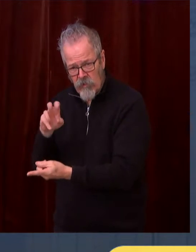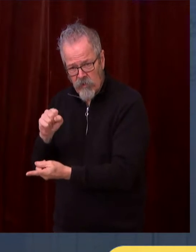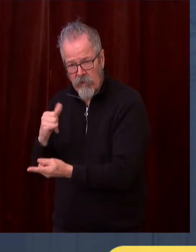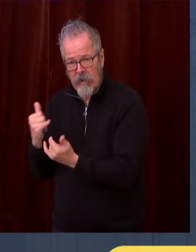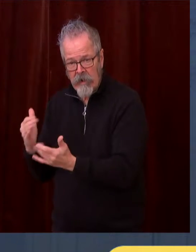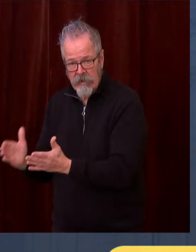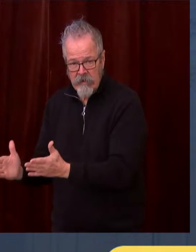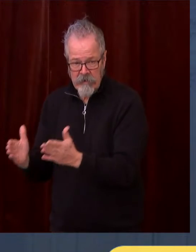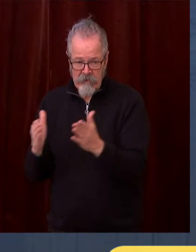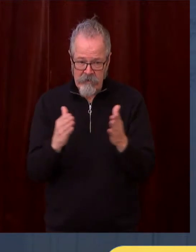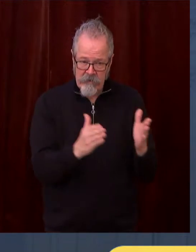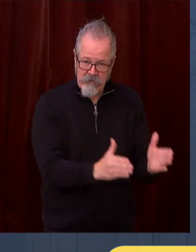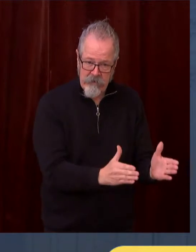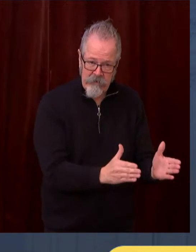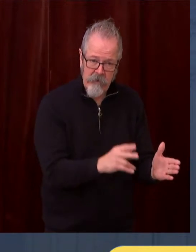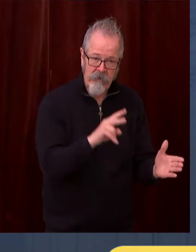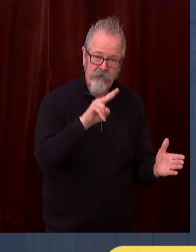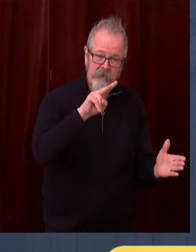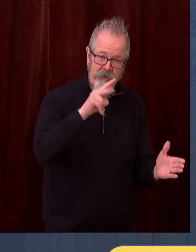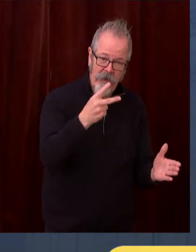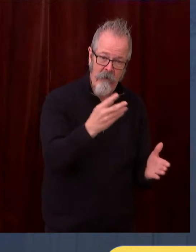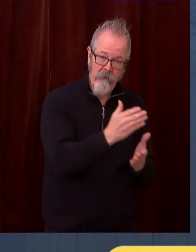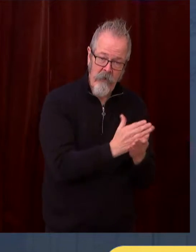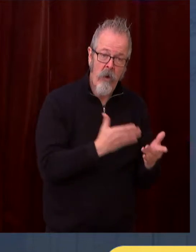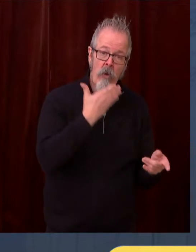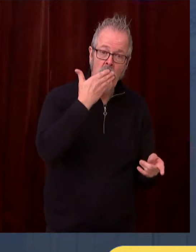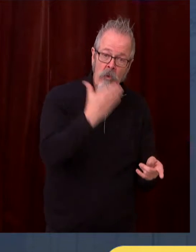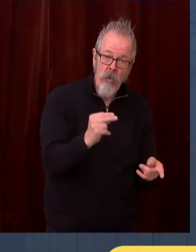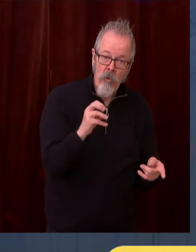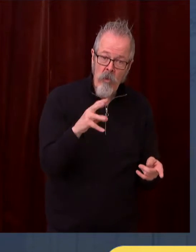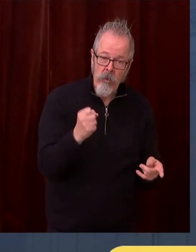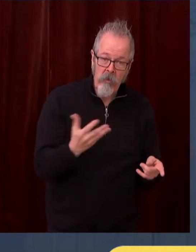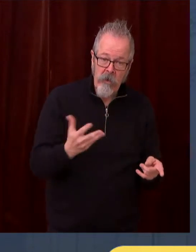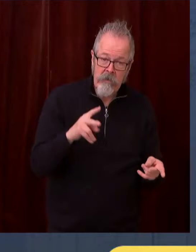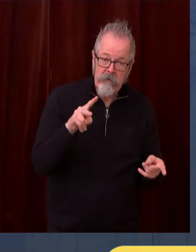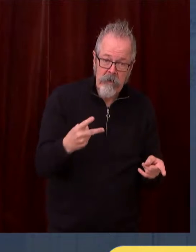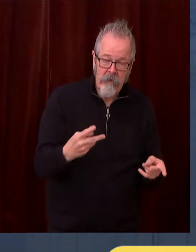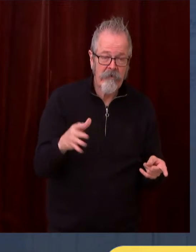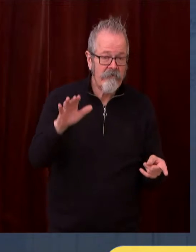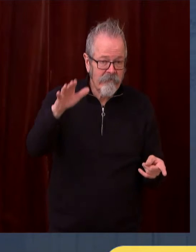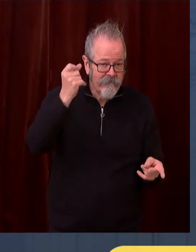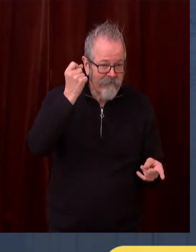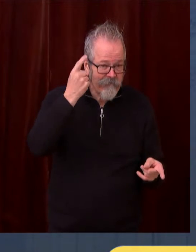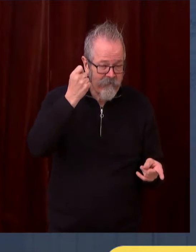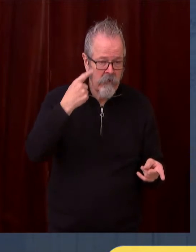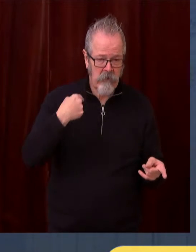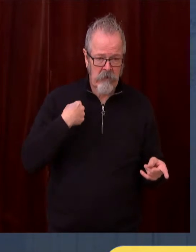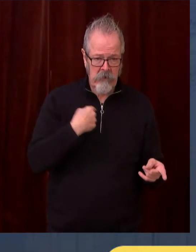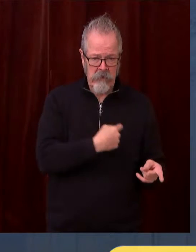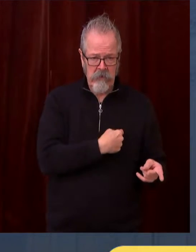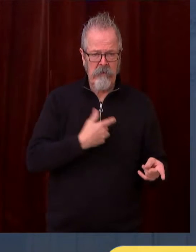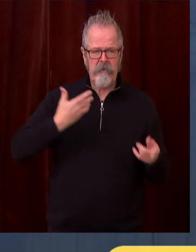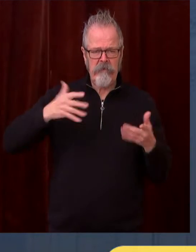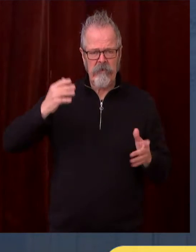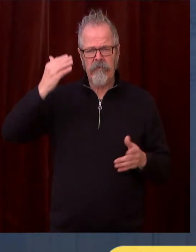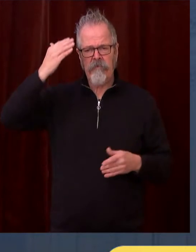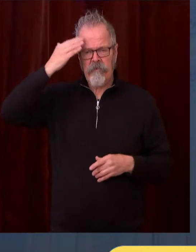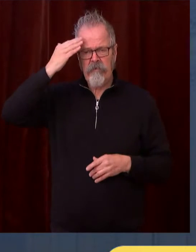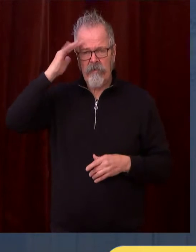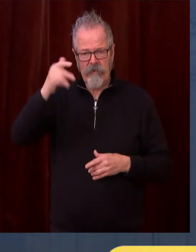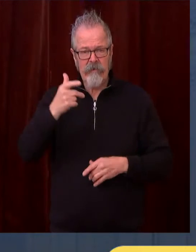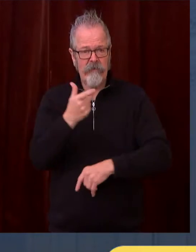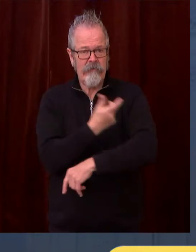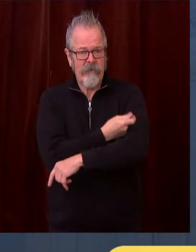that with this vaccine, our challenges are not at an end. We know that it will be months until everyone